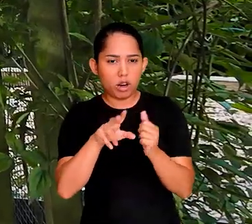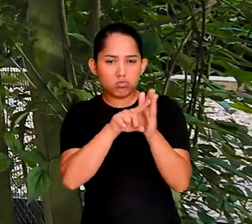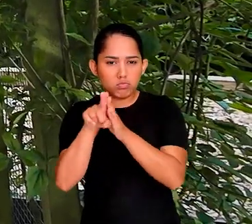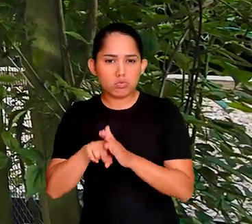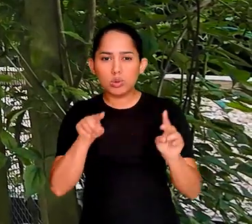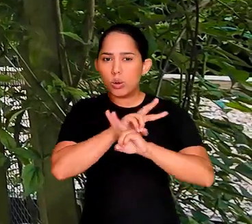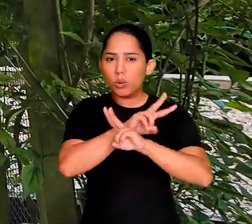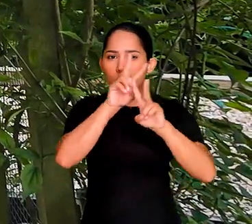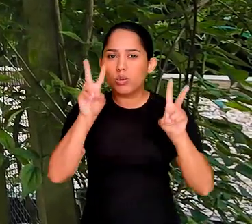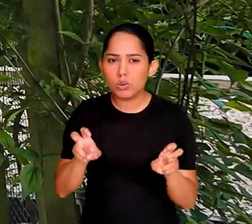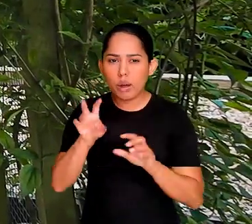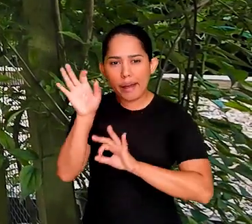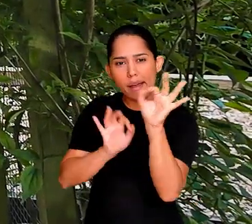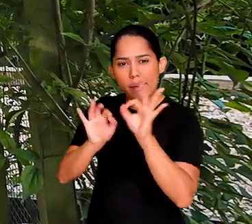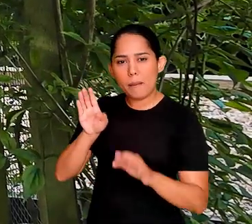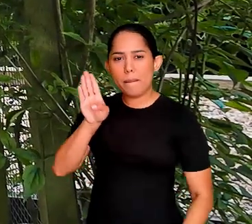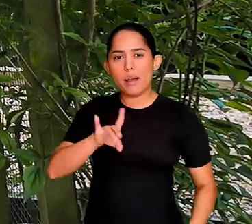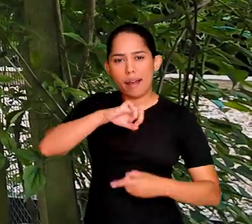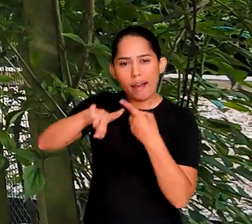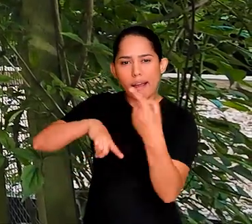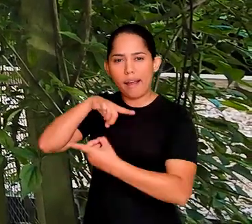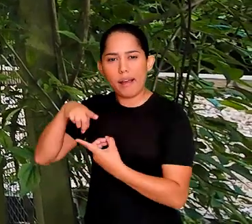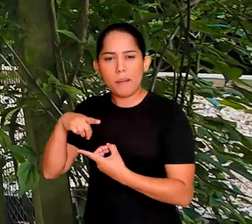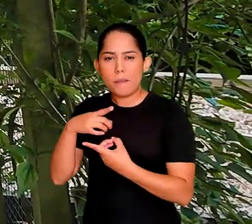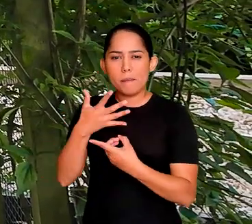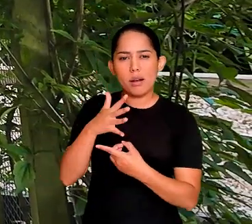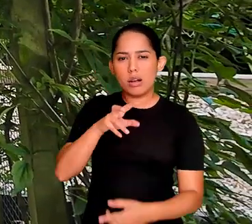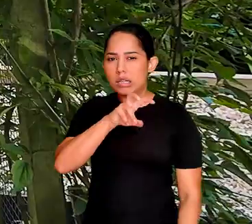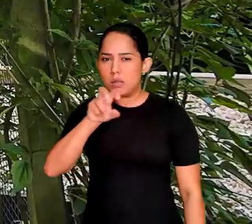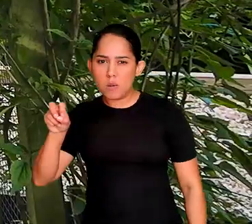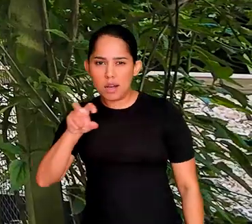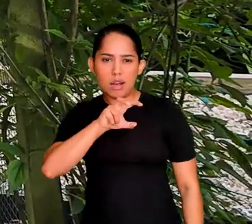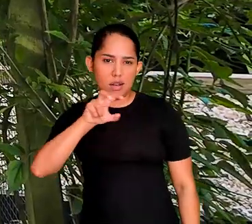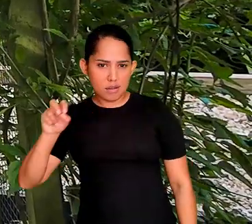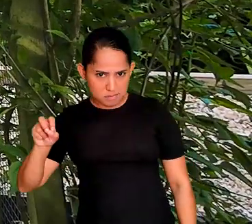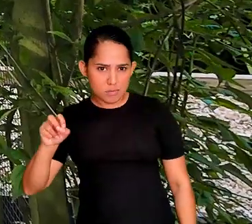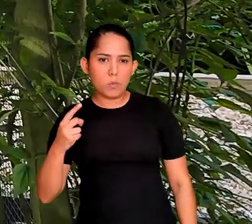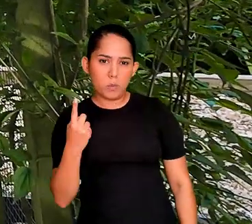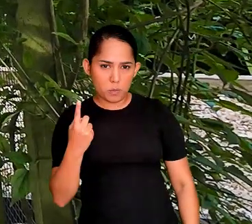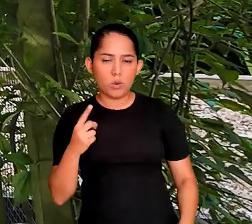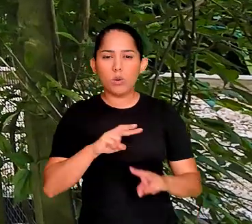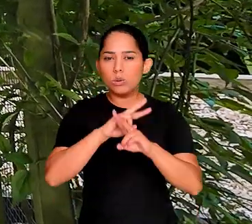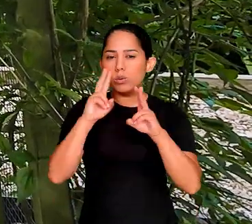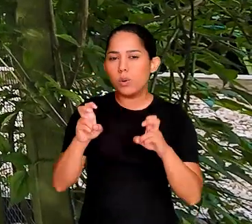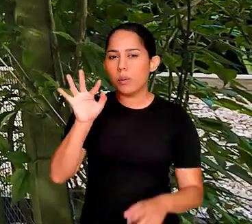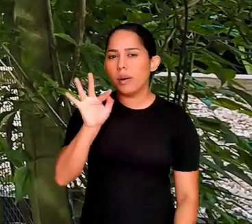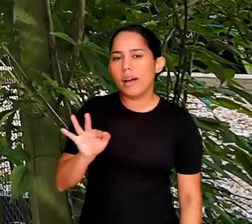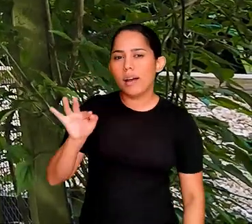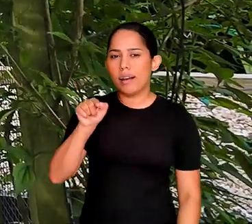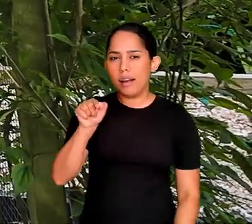thesis about the effects of biodynamic preparations, 500 and 501, on